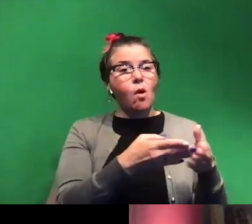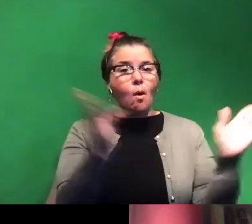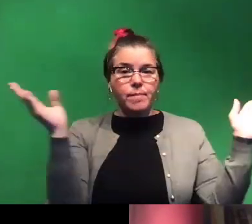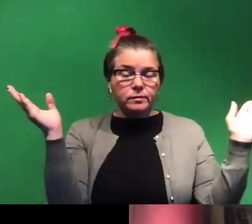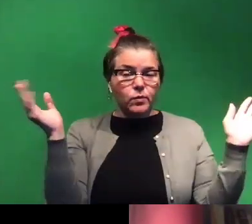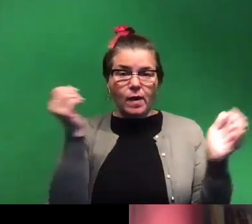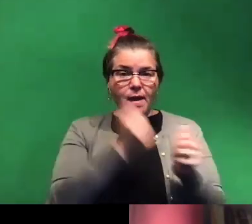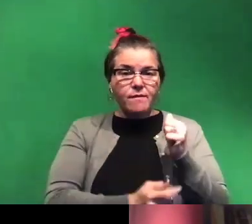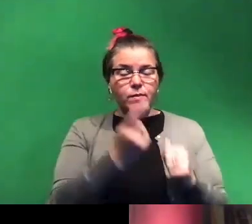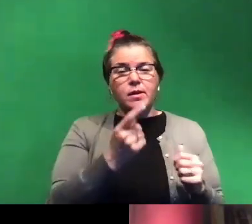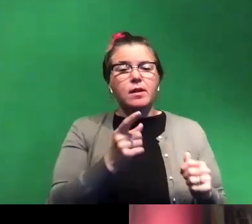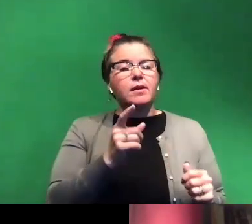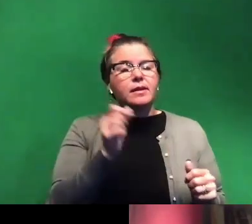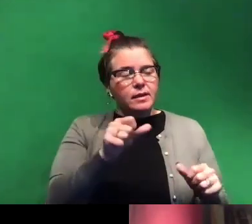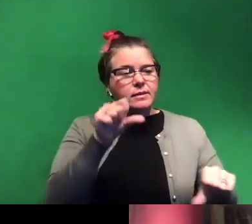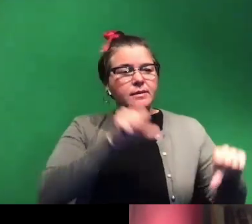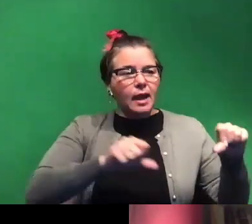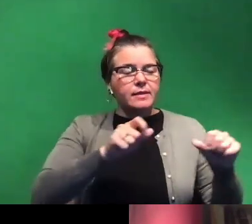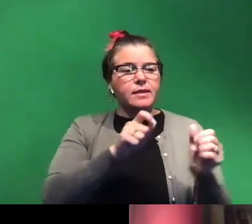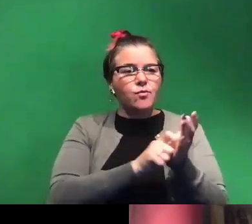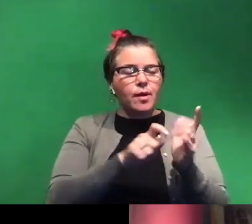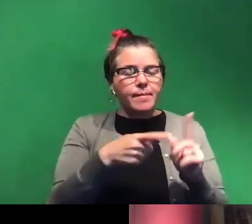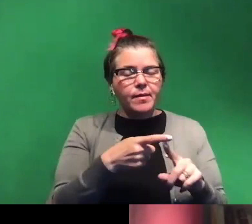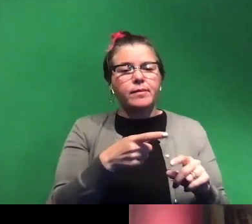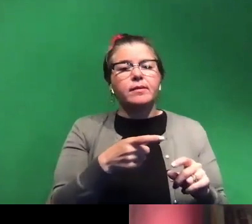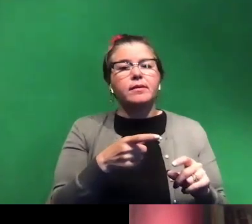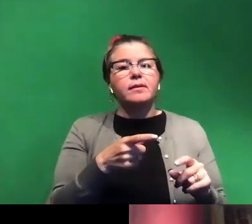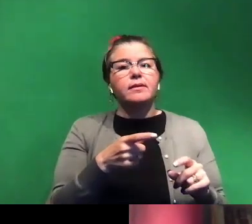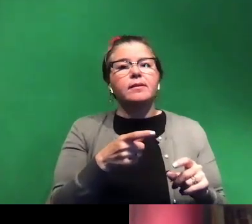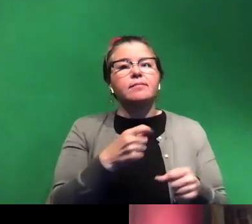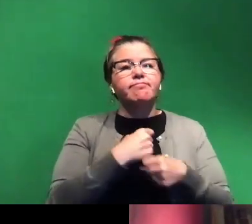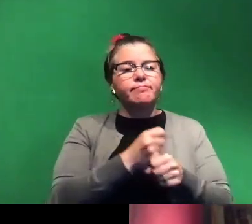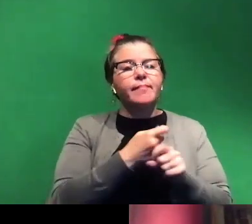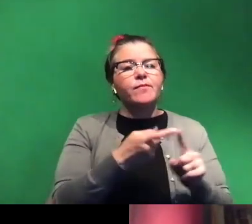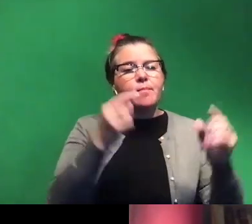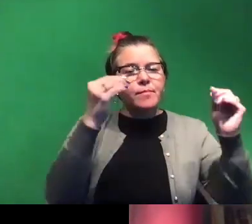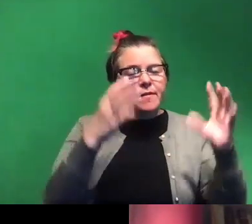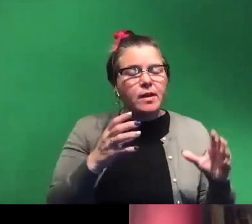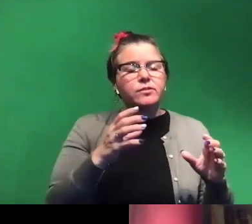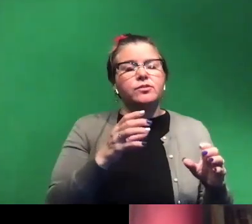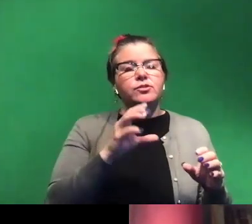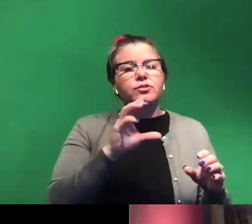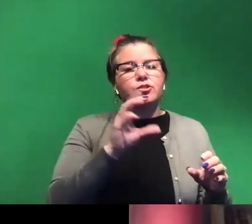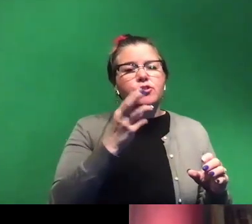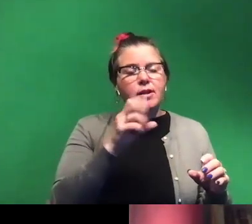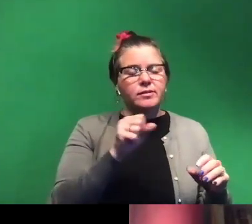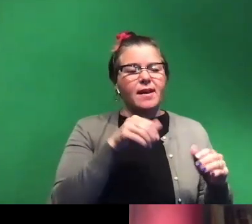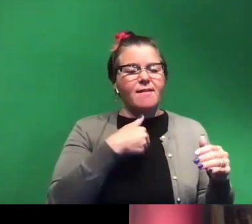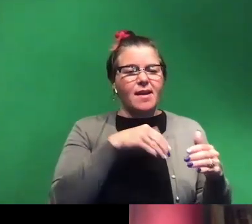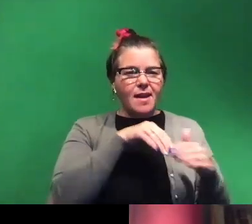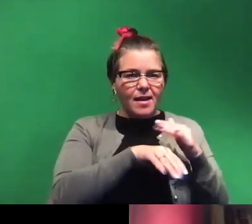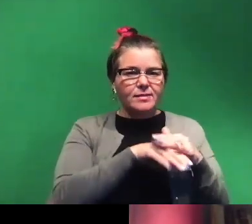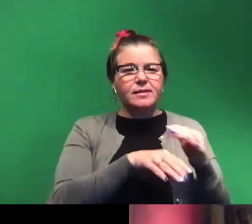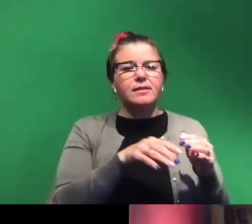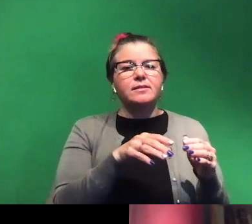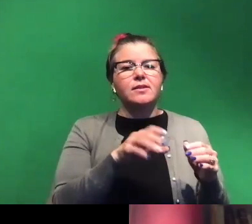Like, yes, a lot of the science that I write about and that is generated is by professors and curators and people with access to,